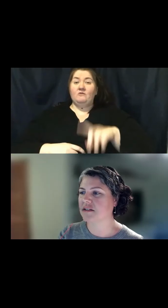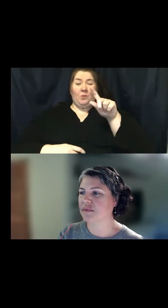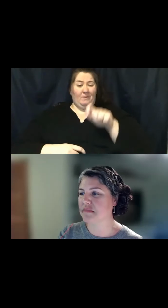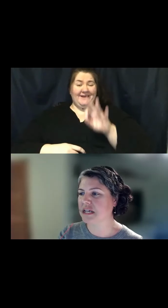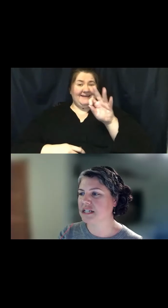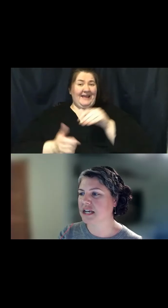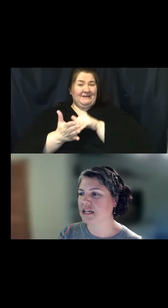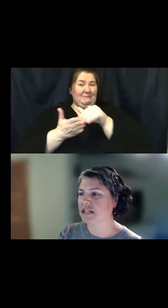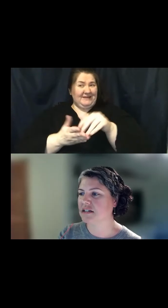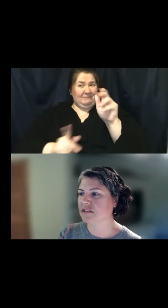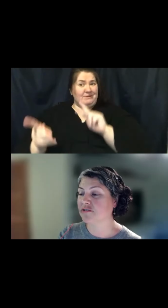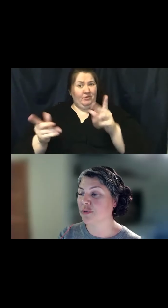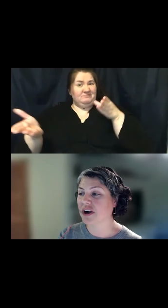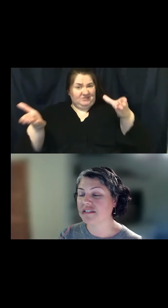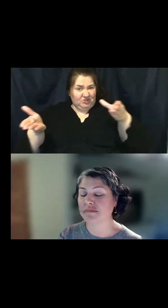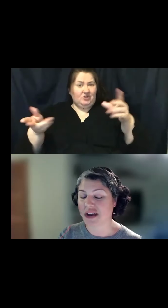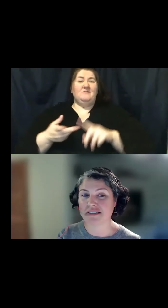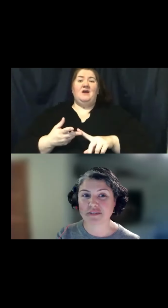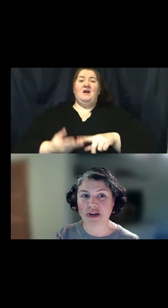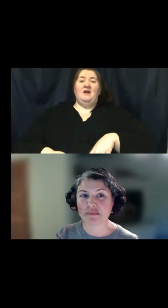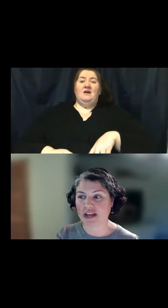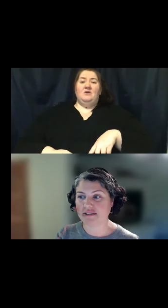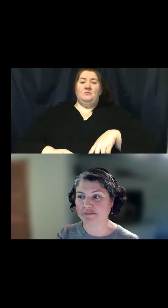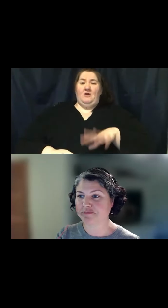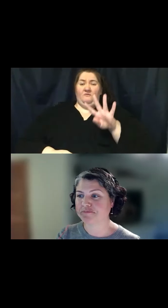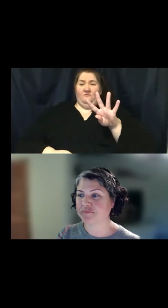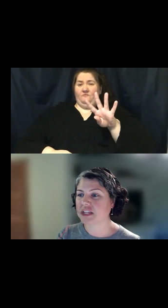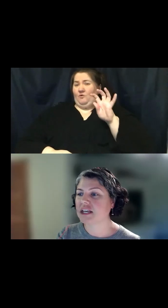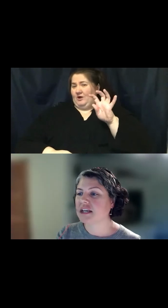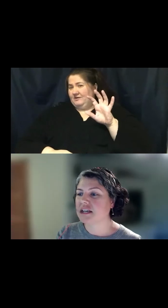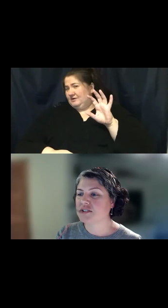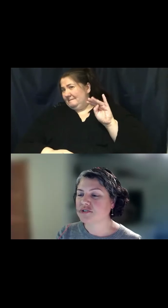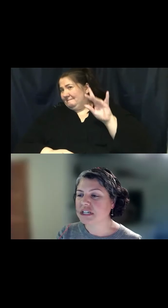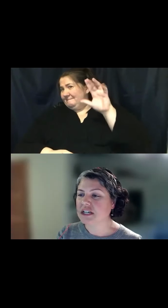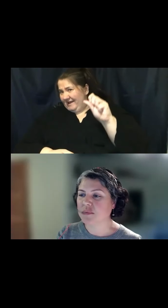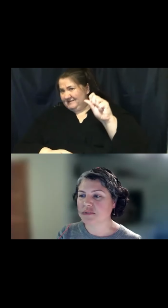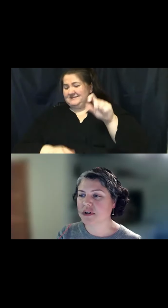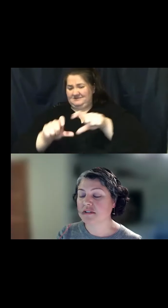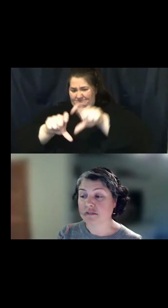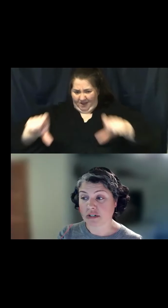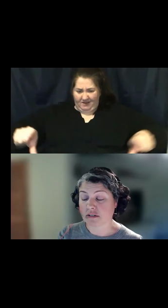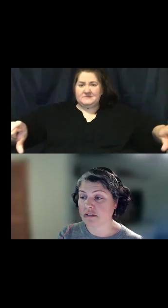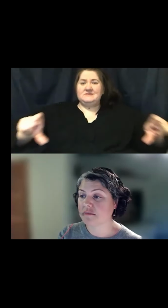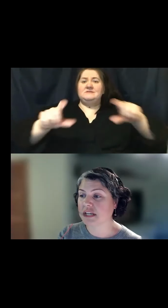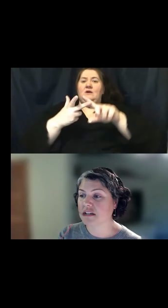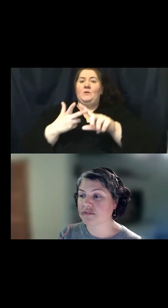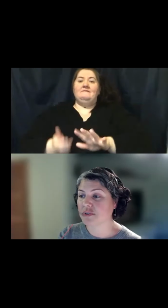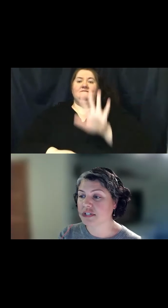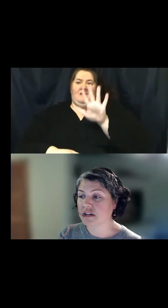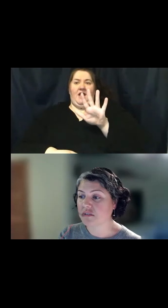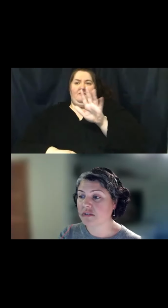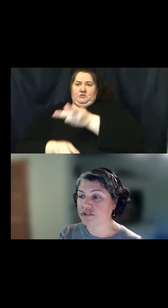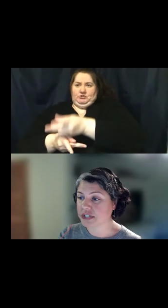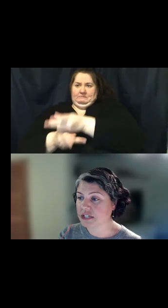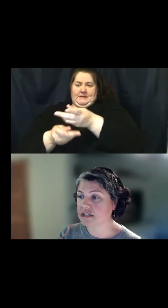plants and we maintain nearly 400 miles of pipeline. So treating wastewater is critical because, of